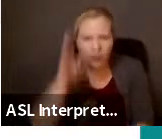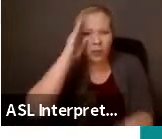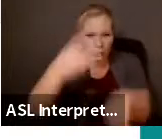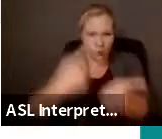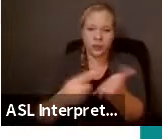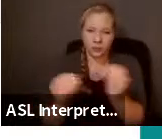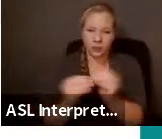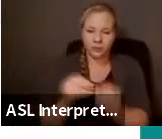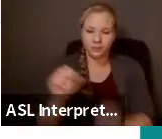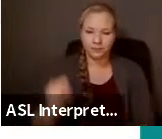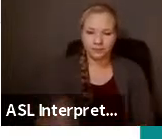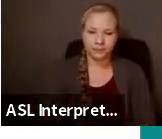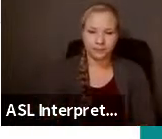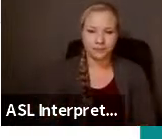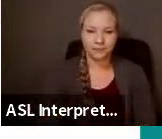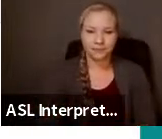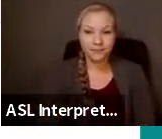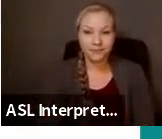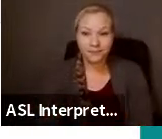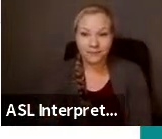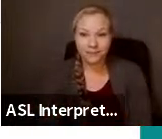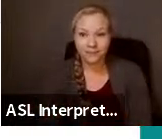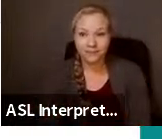Okay, Mark.